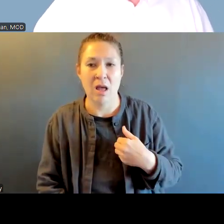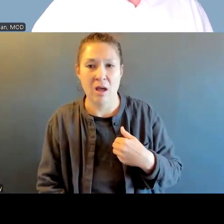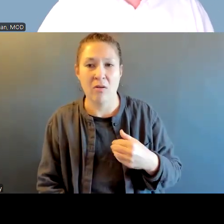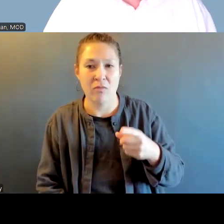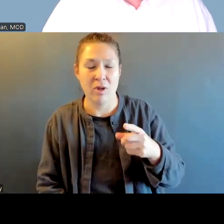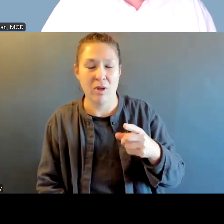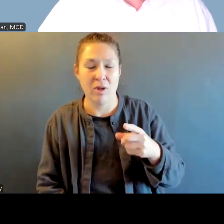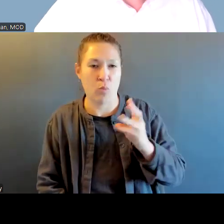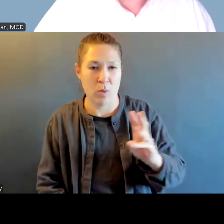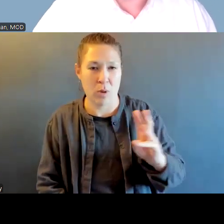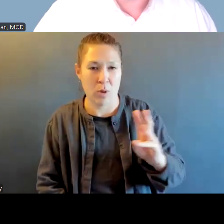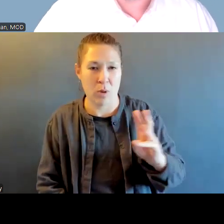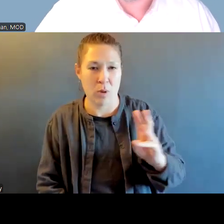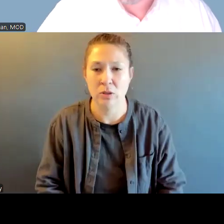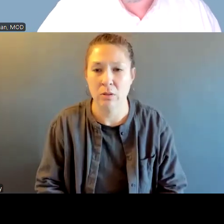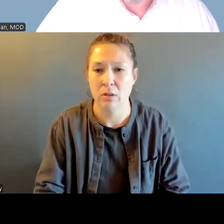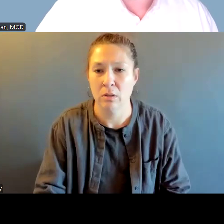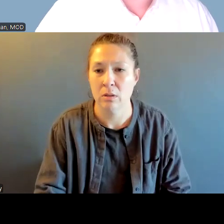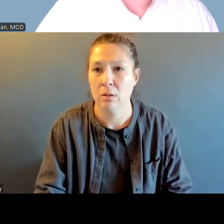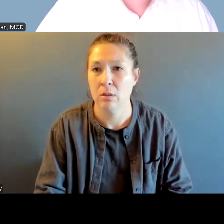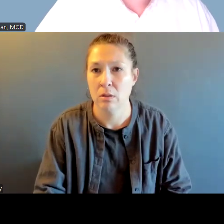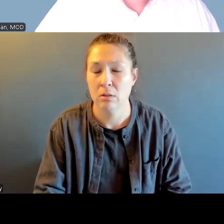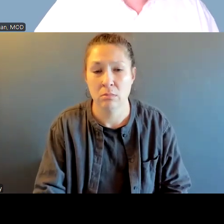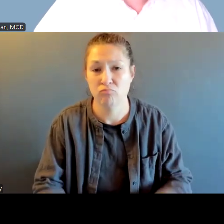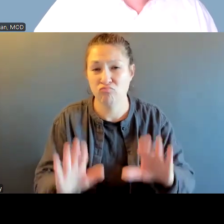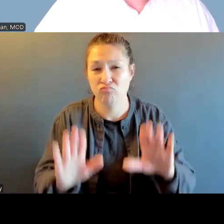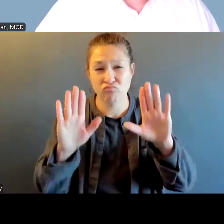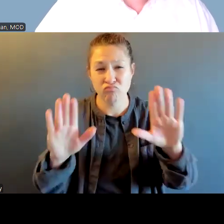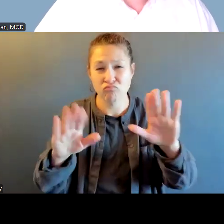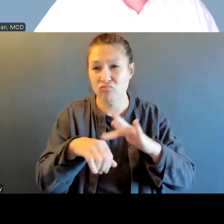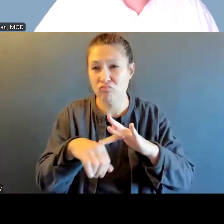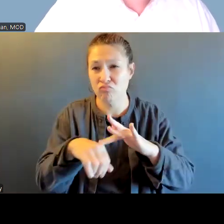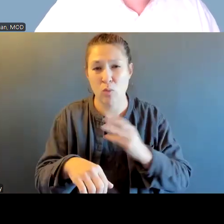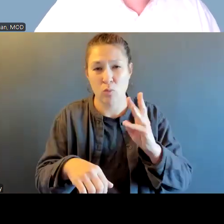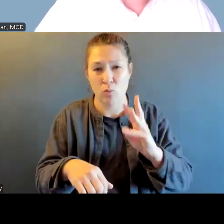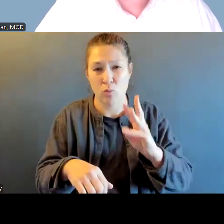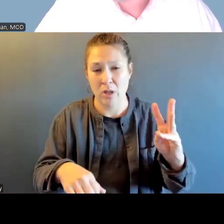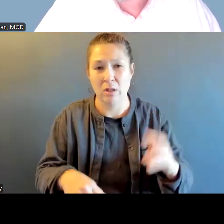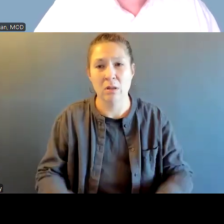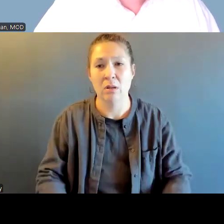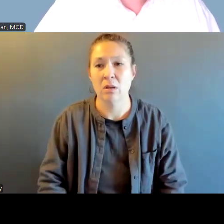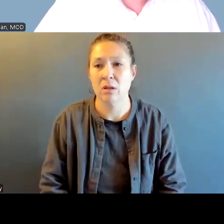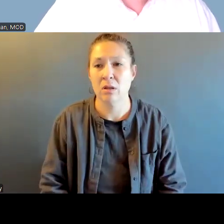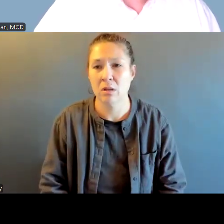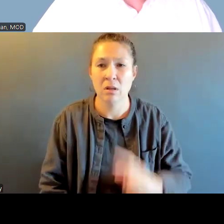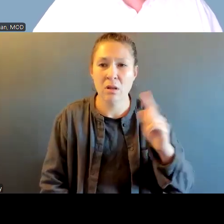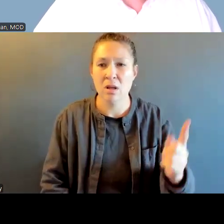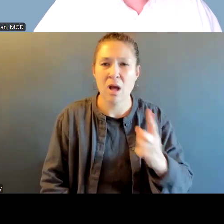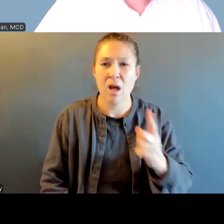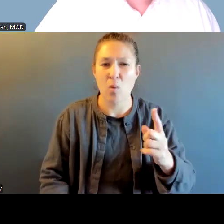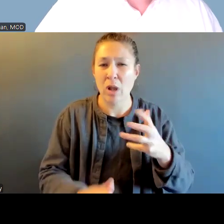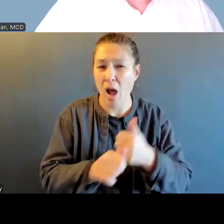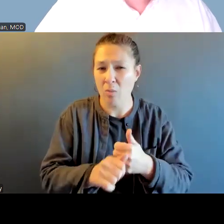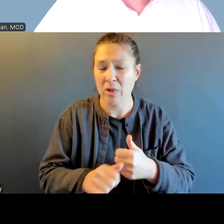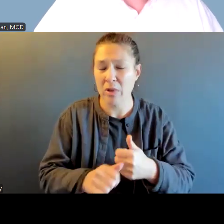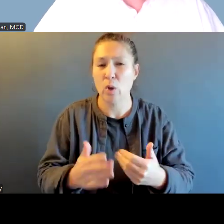MOD/MOD/disability rights. Again, it's a great resource on our webpage, and our webpage is constantly being updated with new fact sheets, new guidance, new